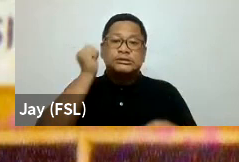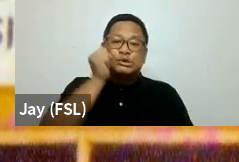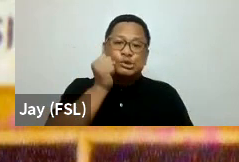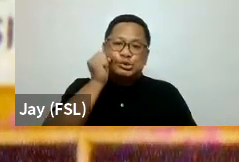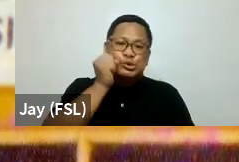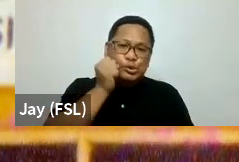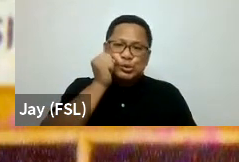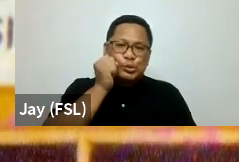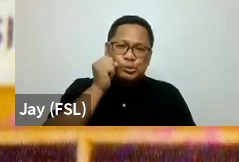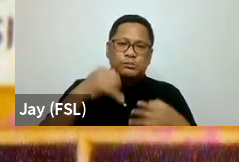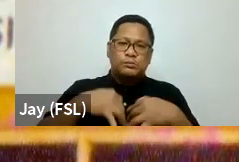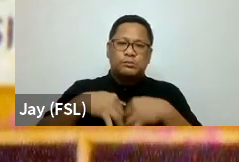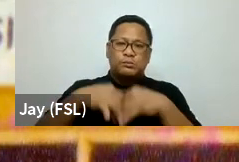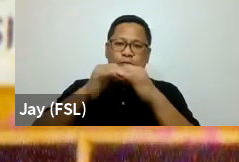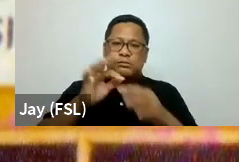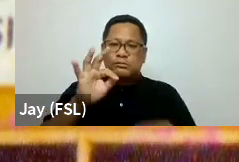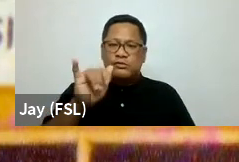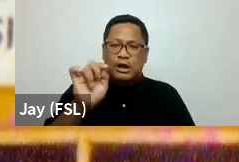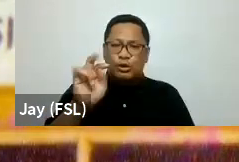factory. Kasi